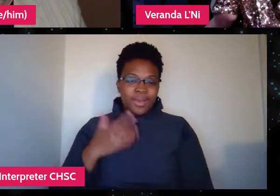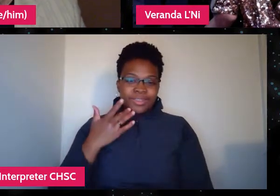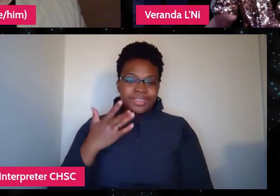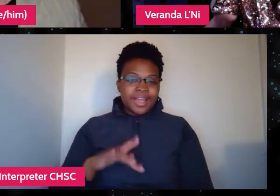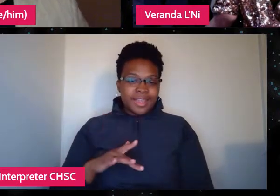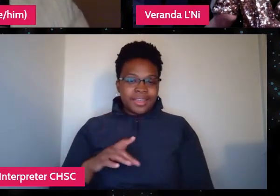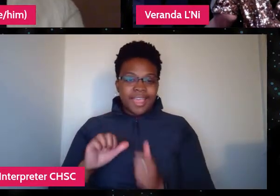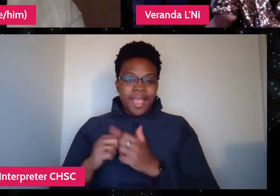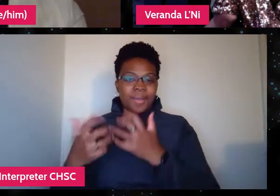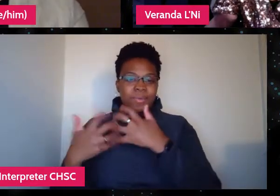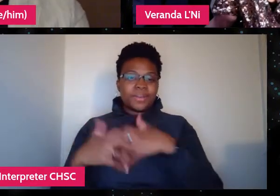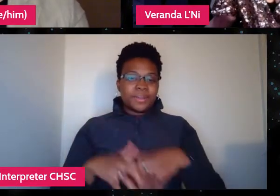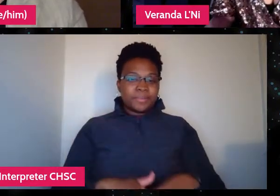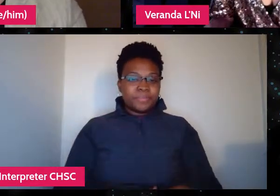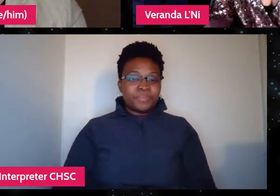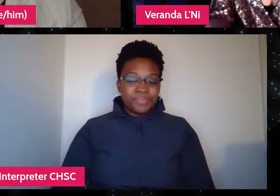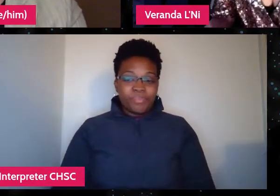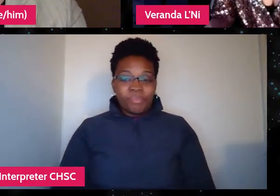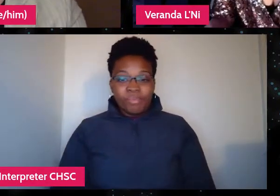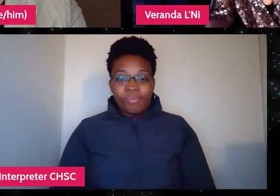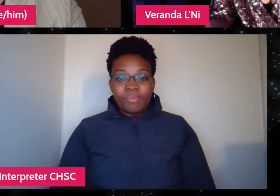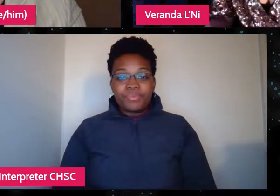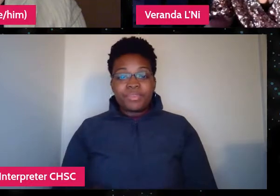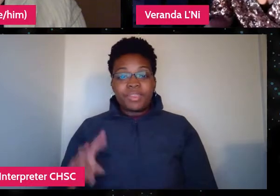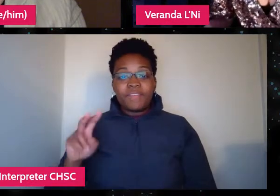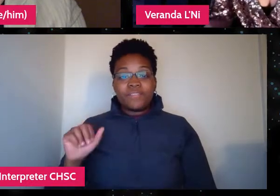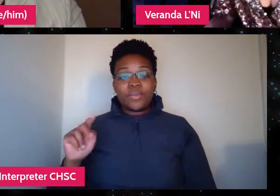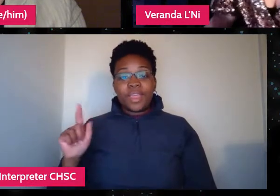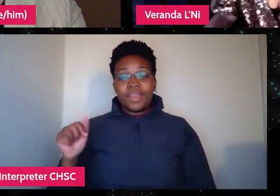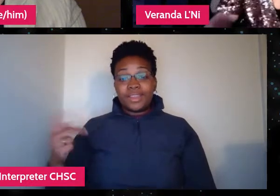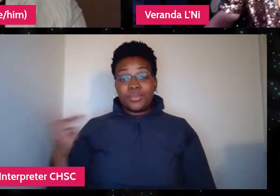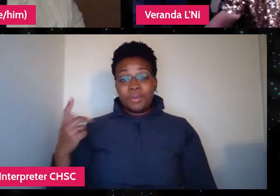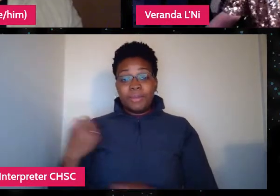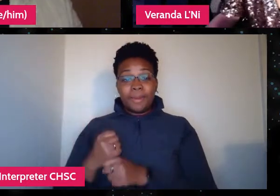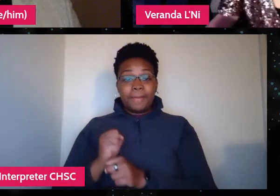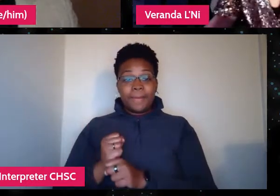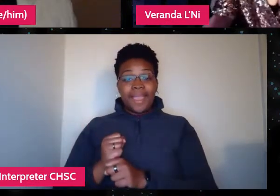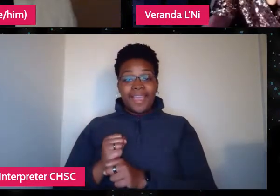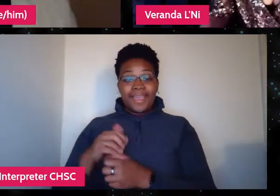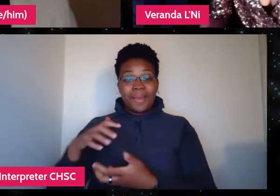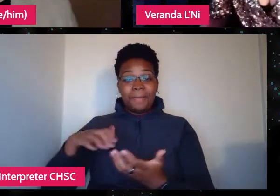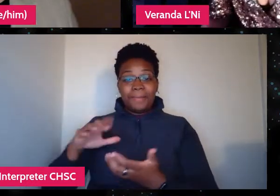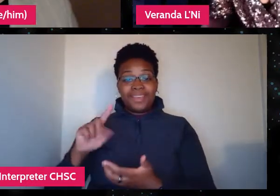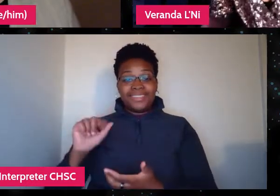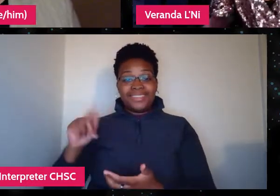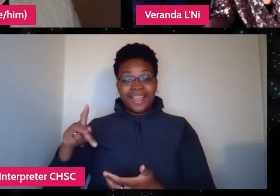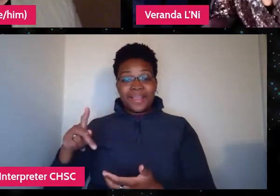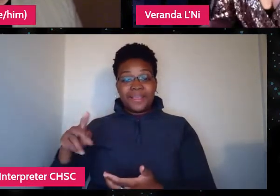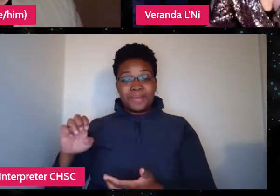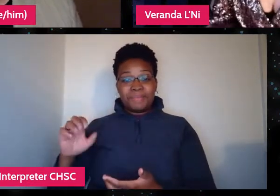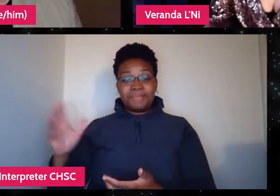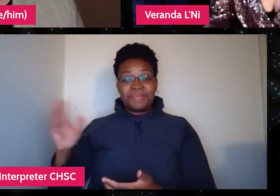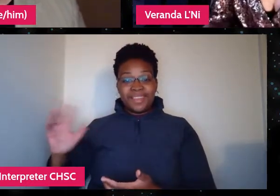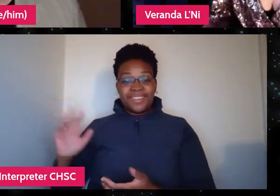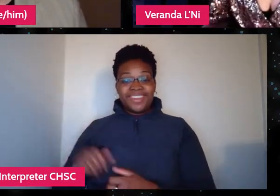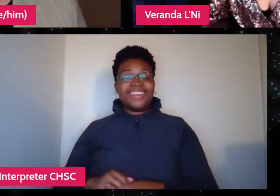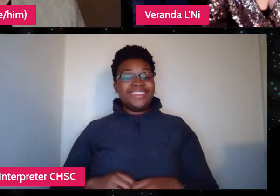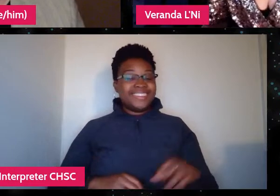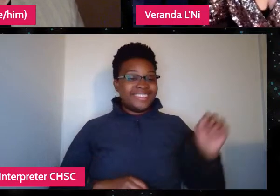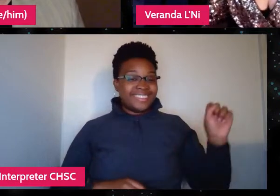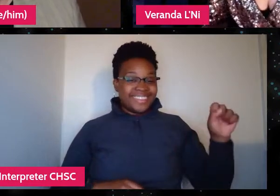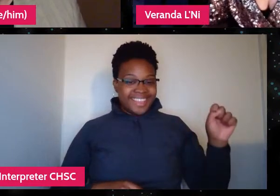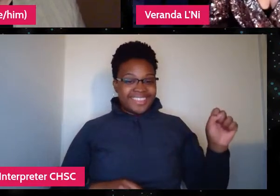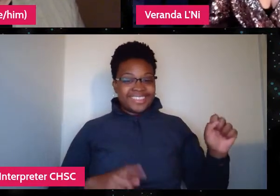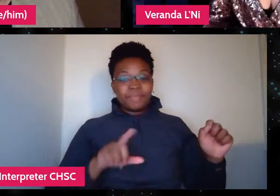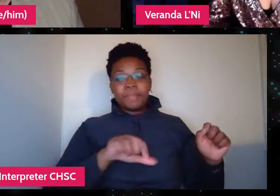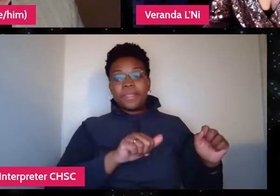the way it worked out. Well, you and me were making mixtapes back in the day, so there you go. Yeah, exactly. I have another question from